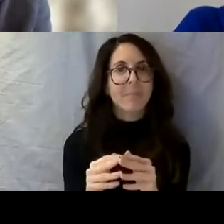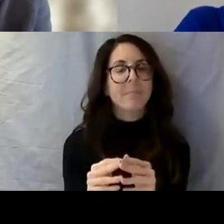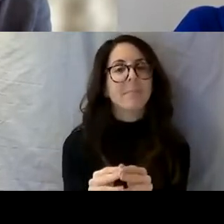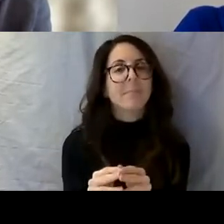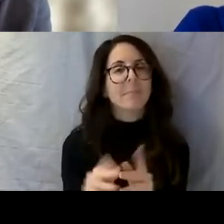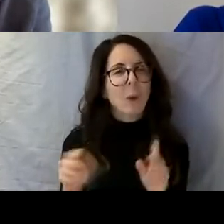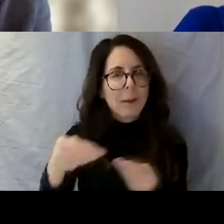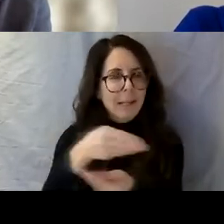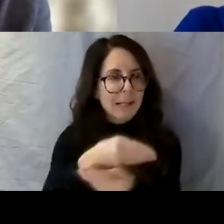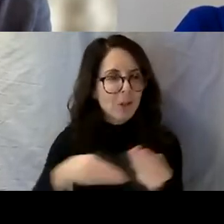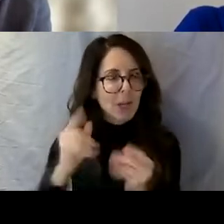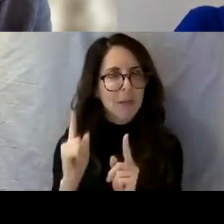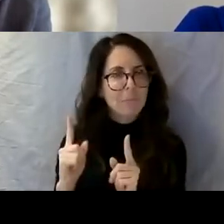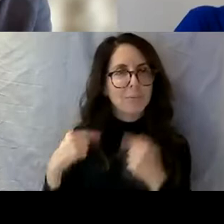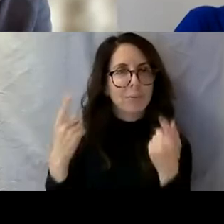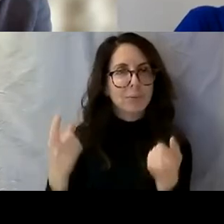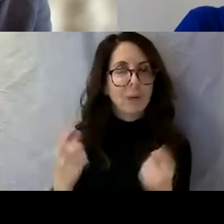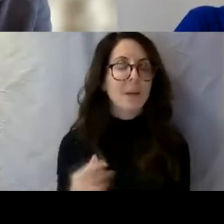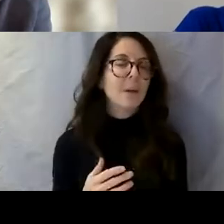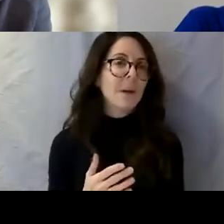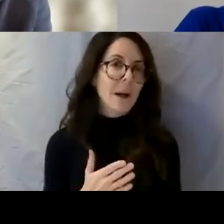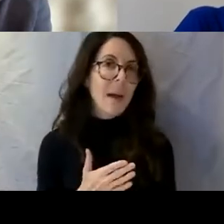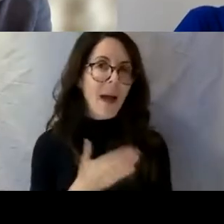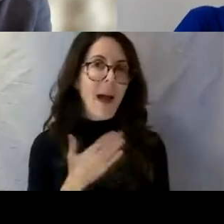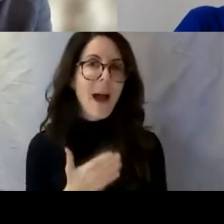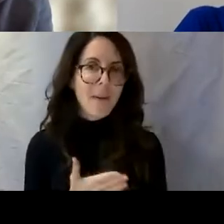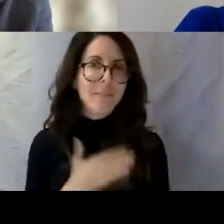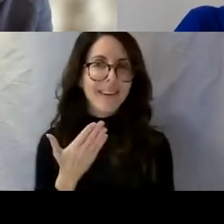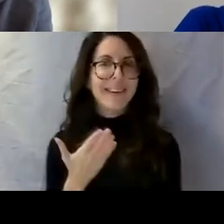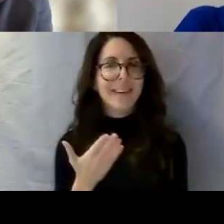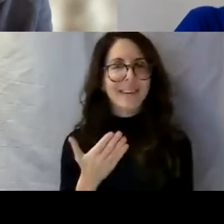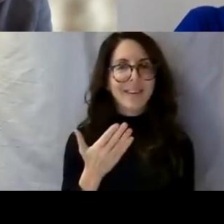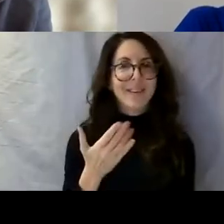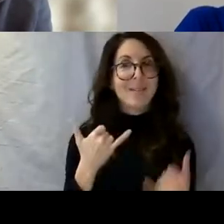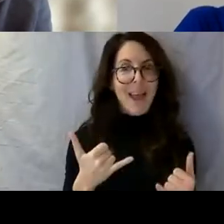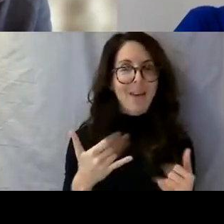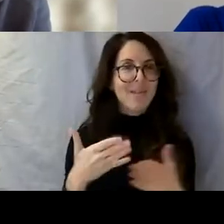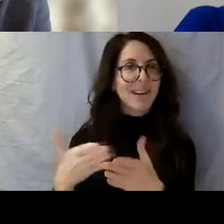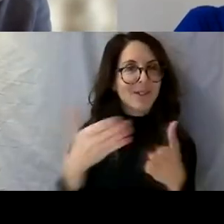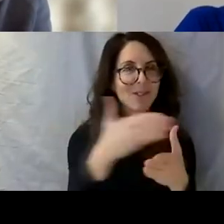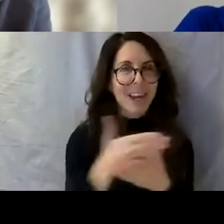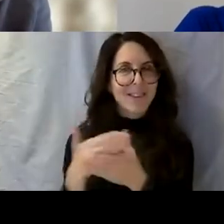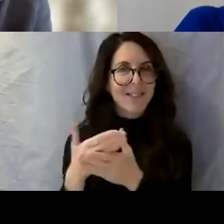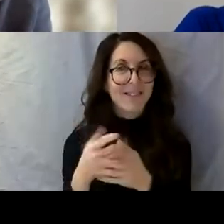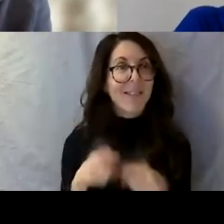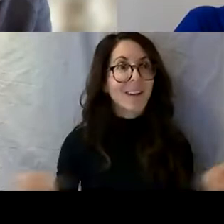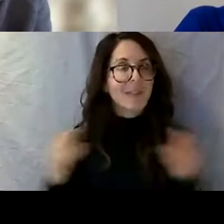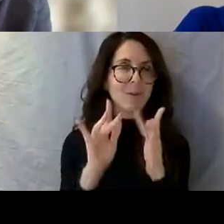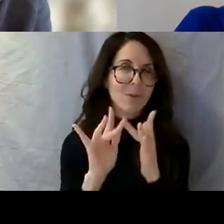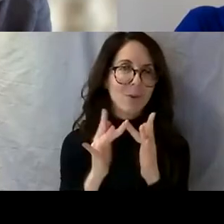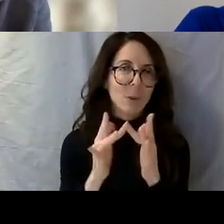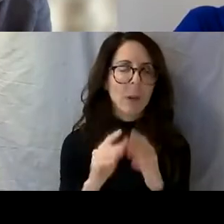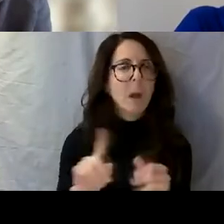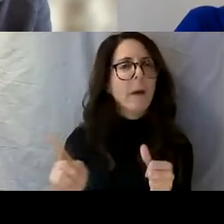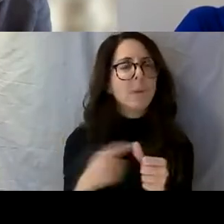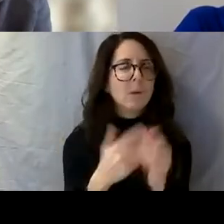So I'm happy to be exchanging with all of you virtually. And I want to pay tribute